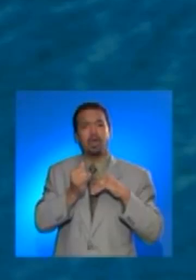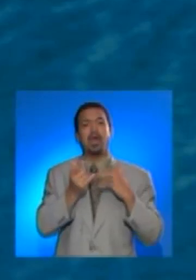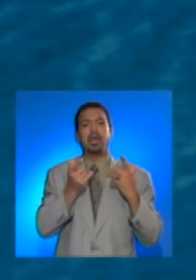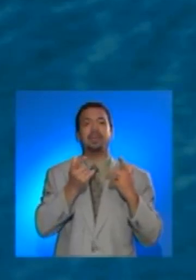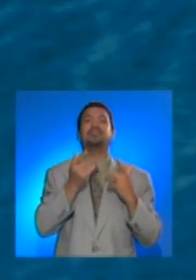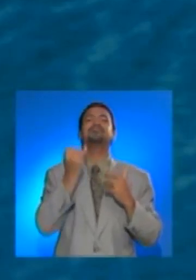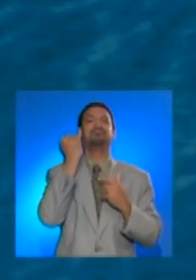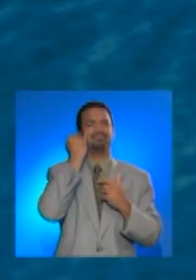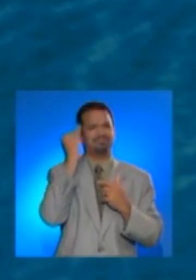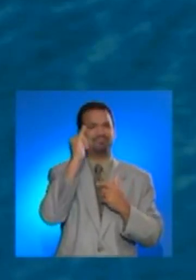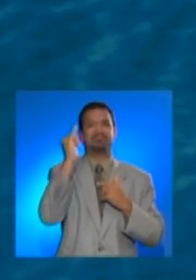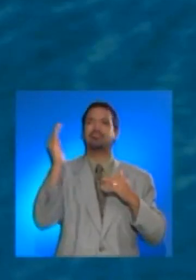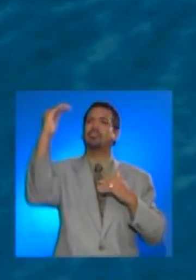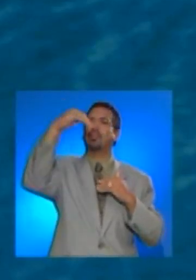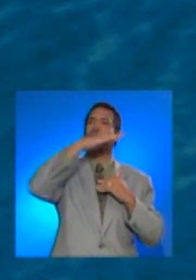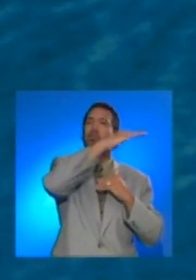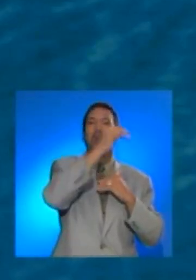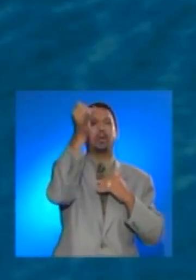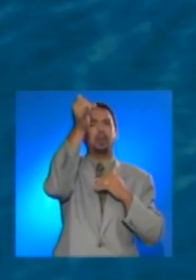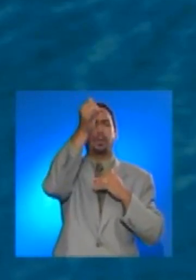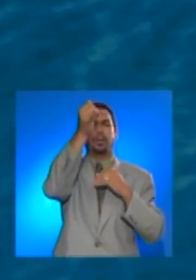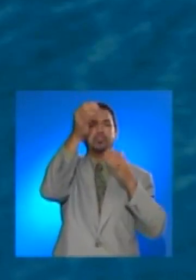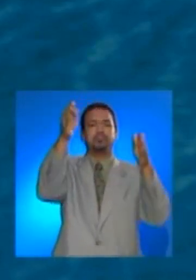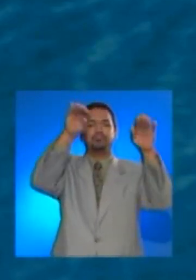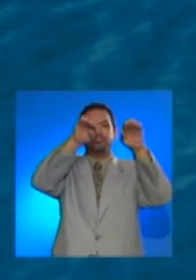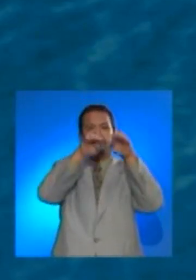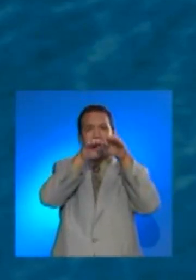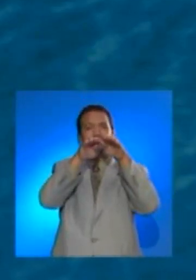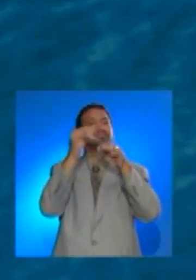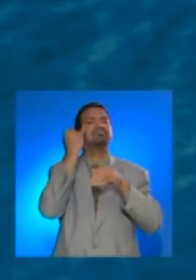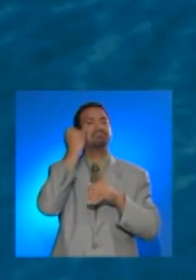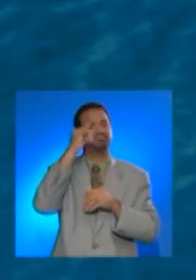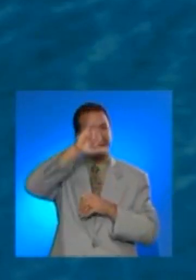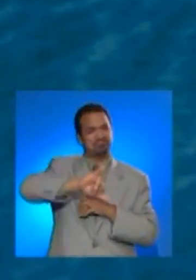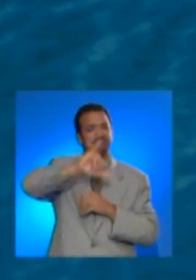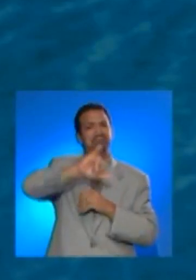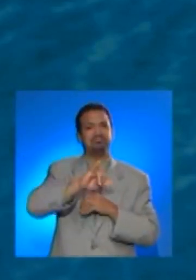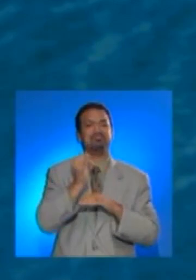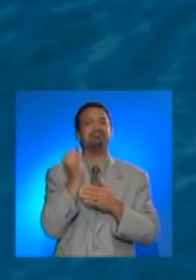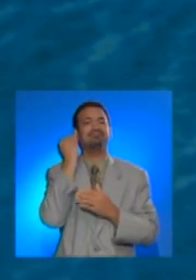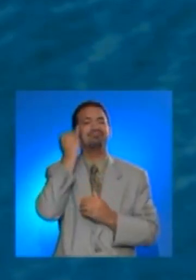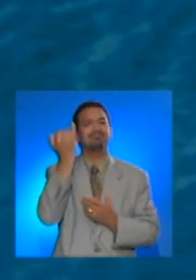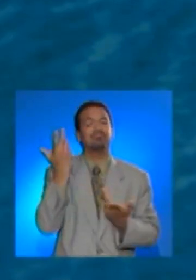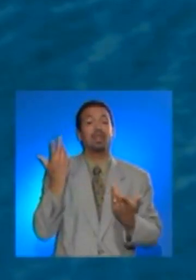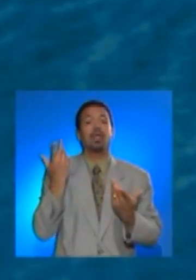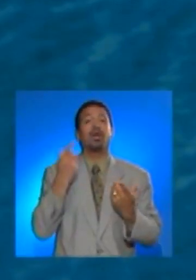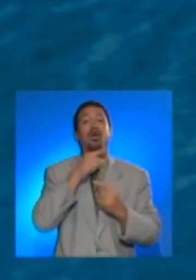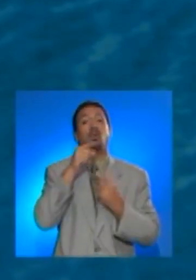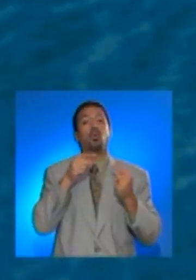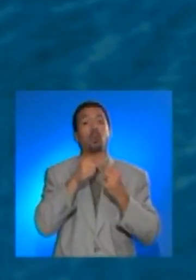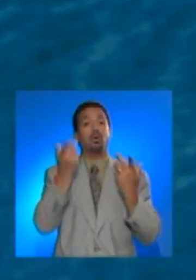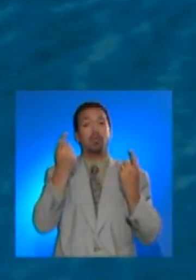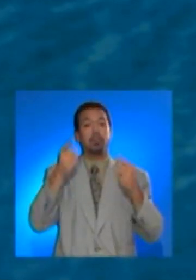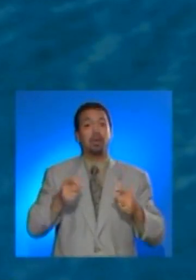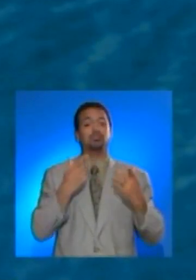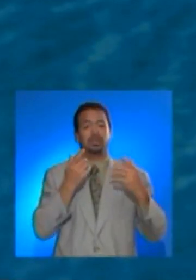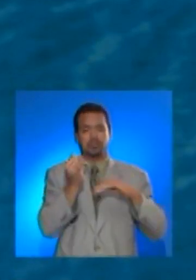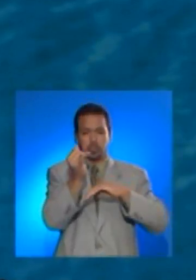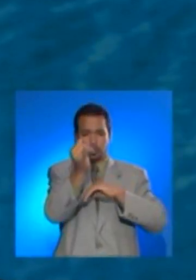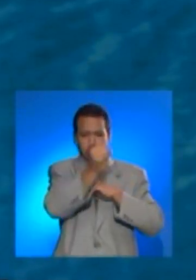took place on the ocean floor. Then, as the force of gravity attempts to return equilibrium to the sea